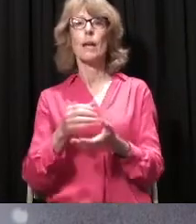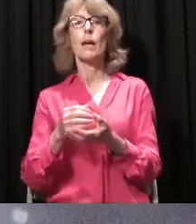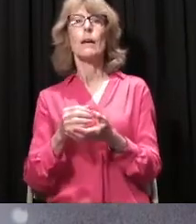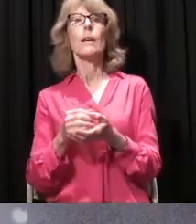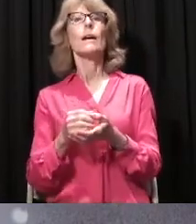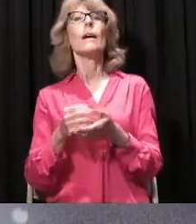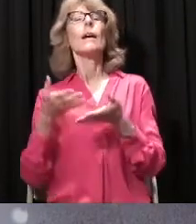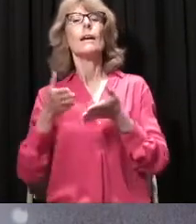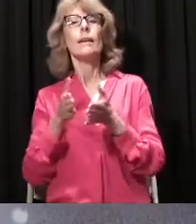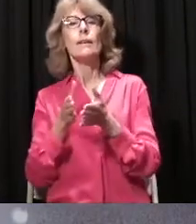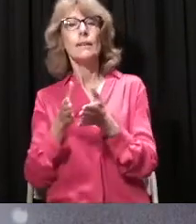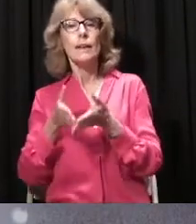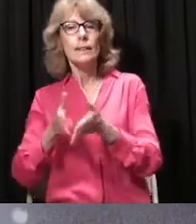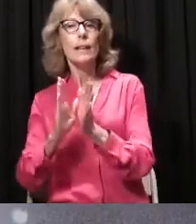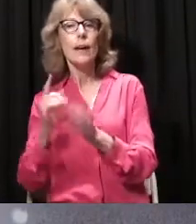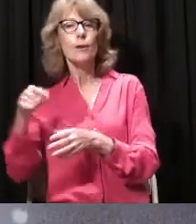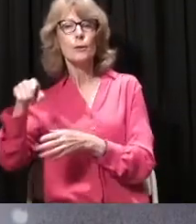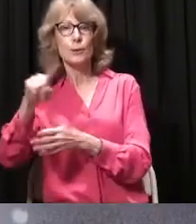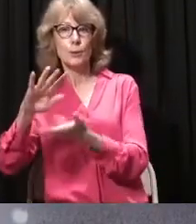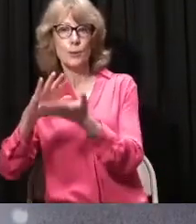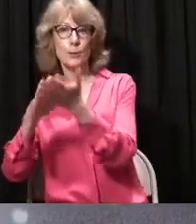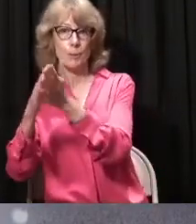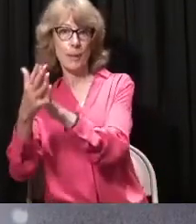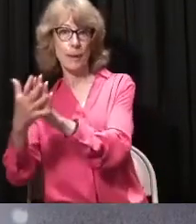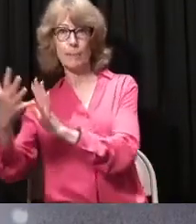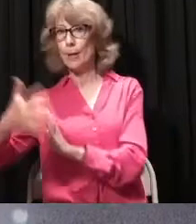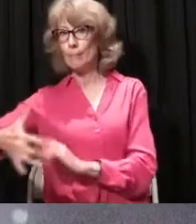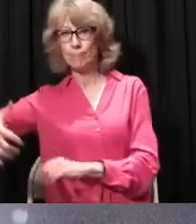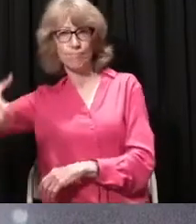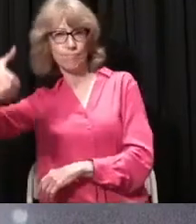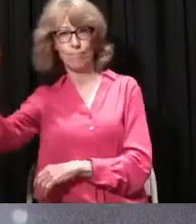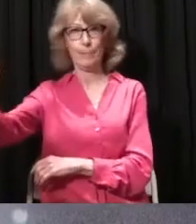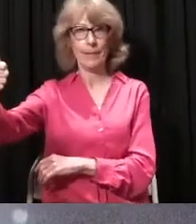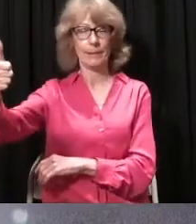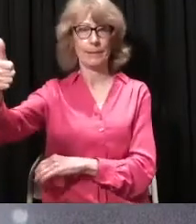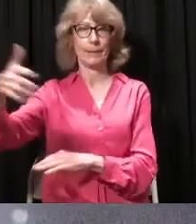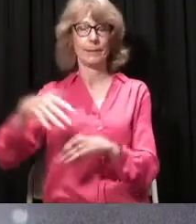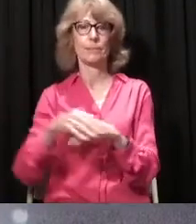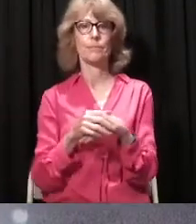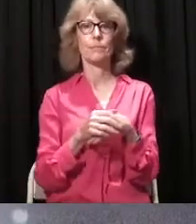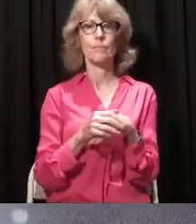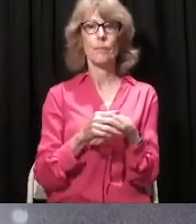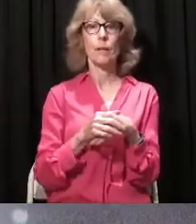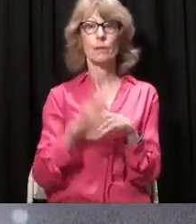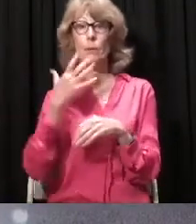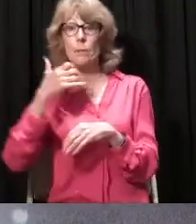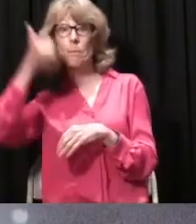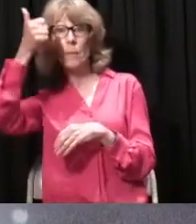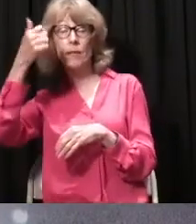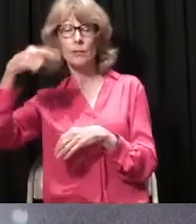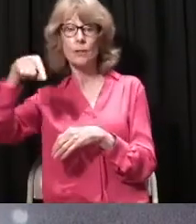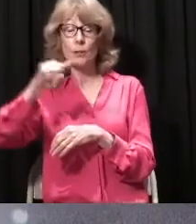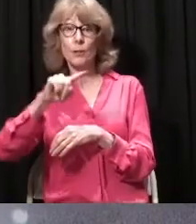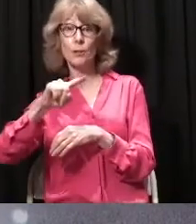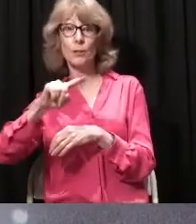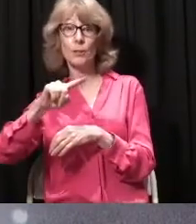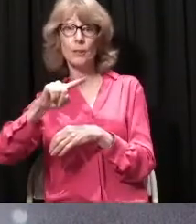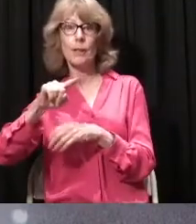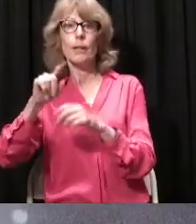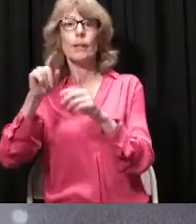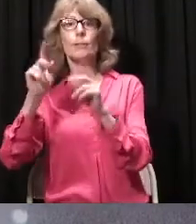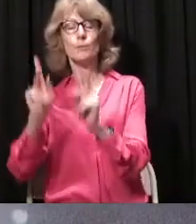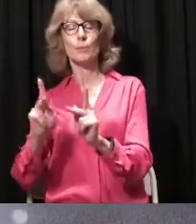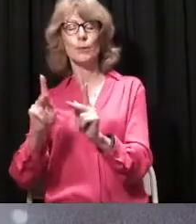of yourself. The best you is the thankful you. And so gratitude here it's